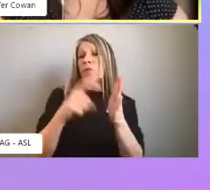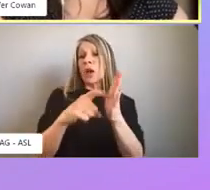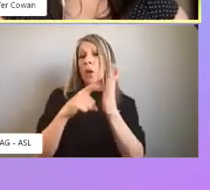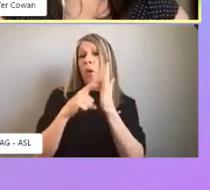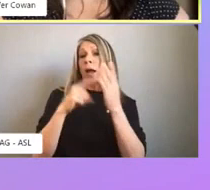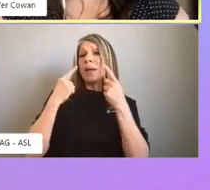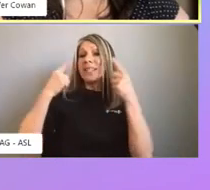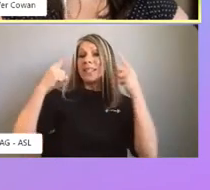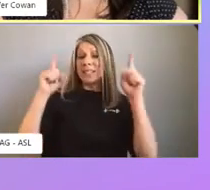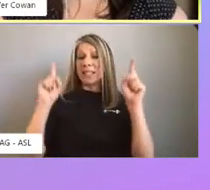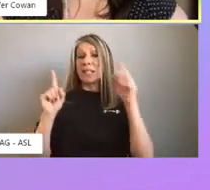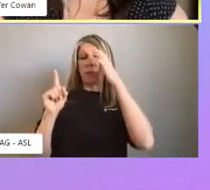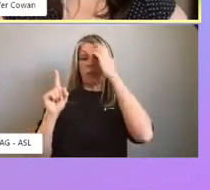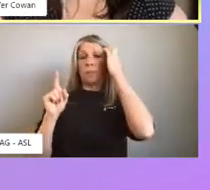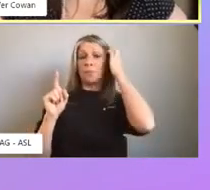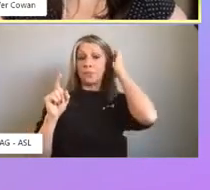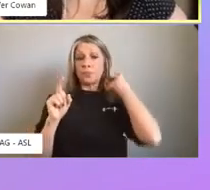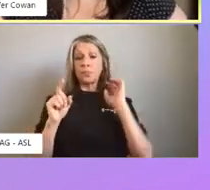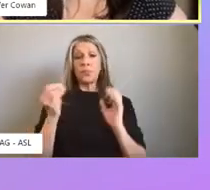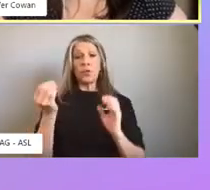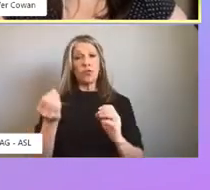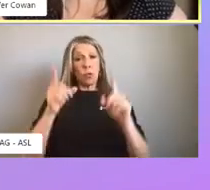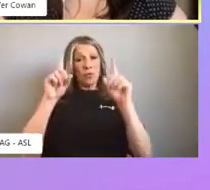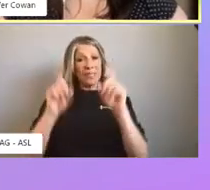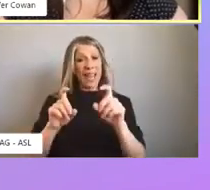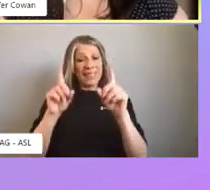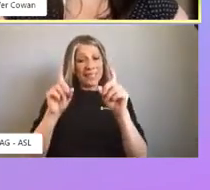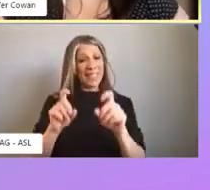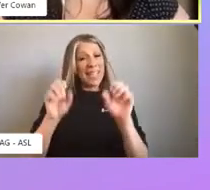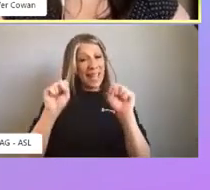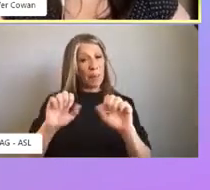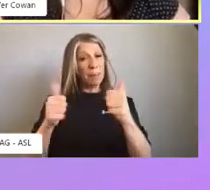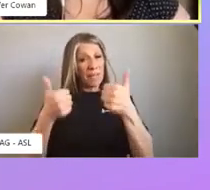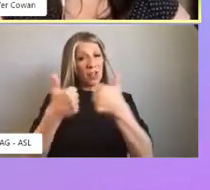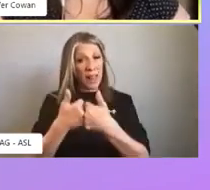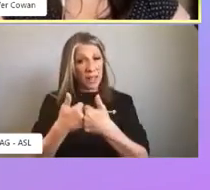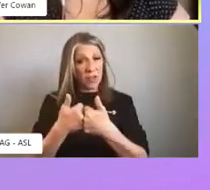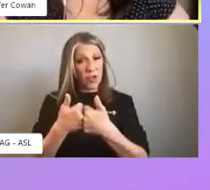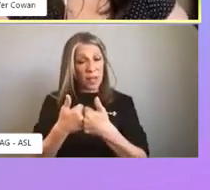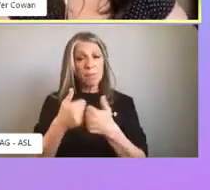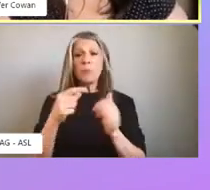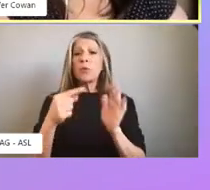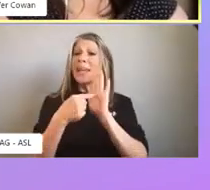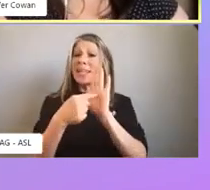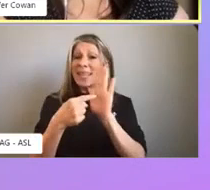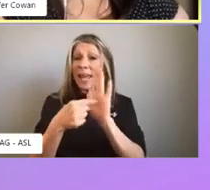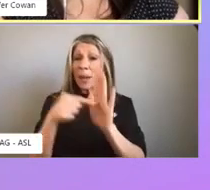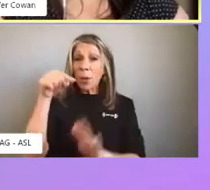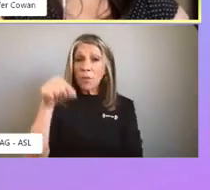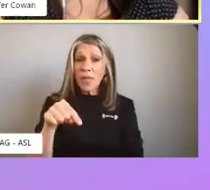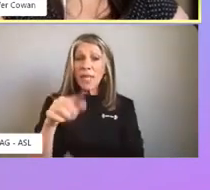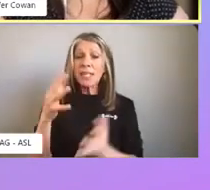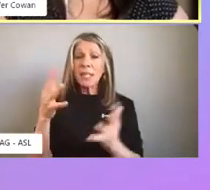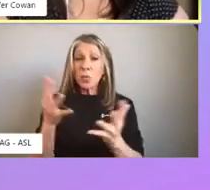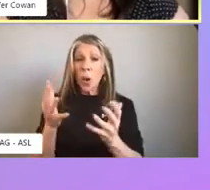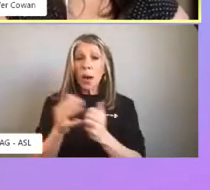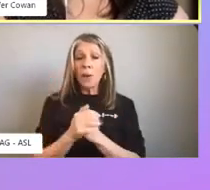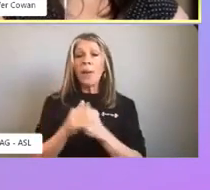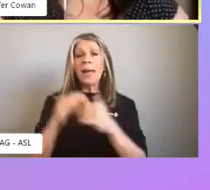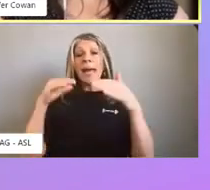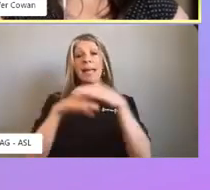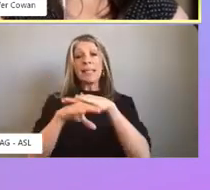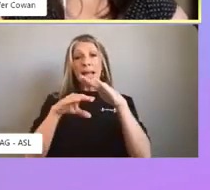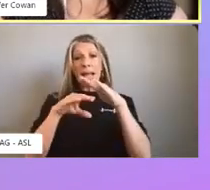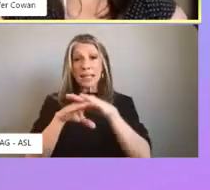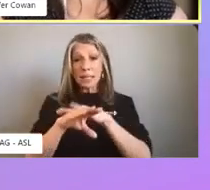successful, and thus making testing a bit challenging. And so an example of this might be the Accessible